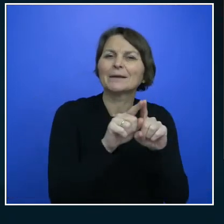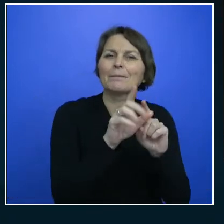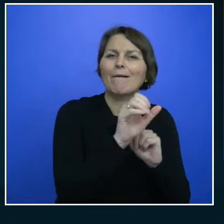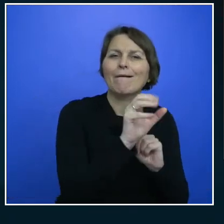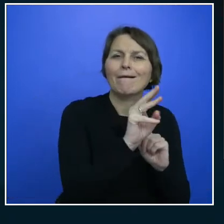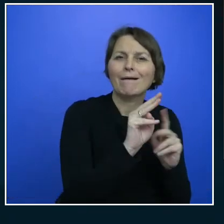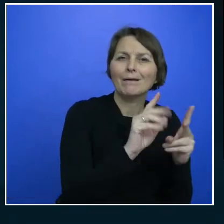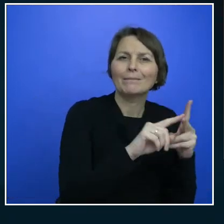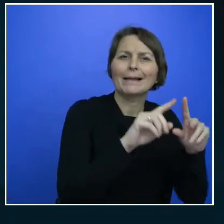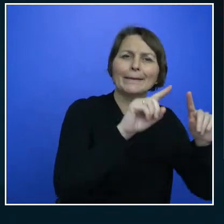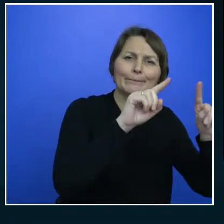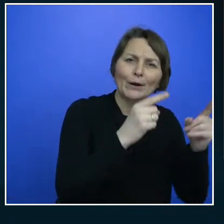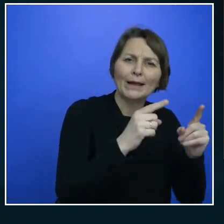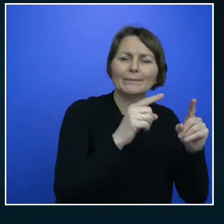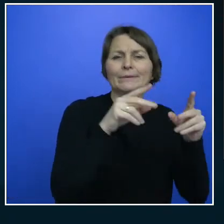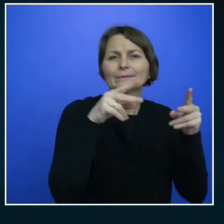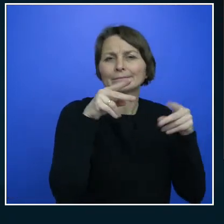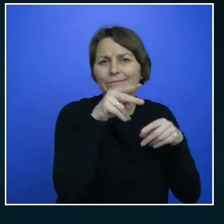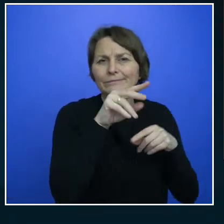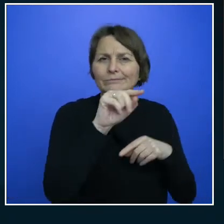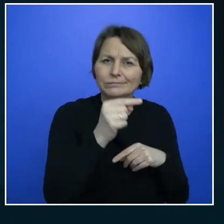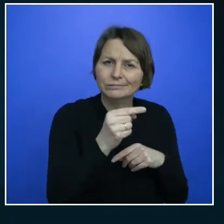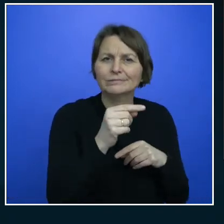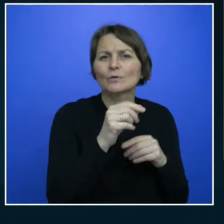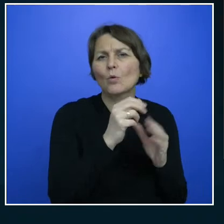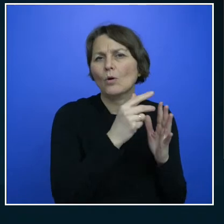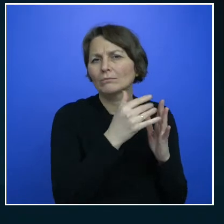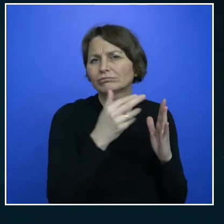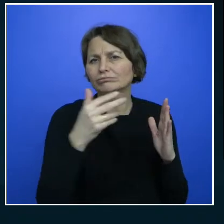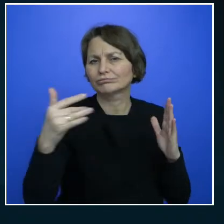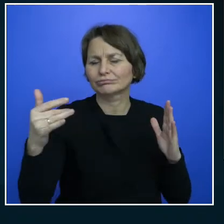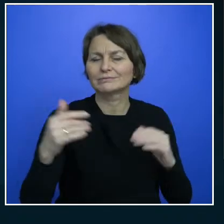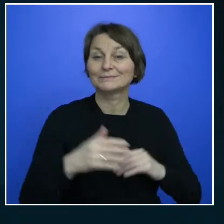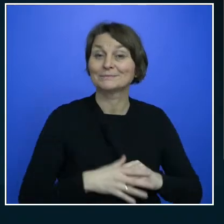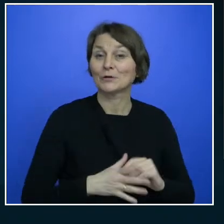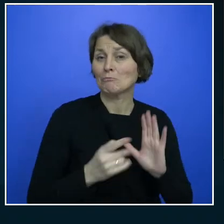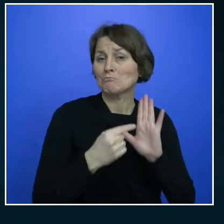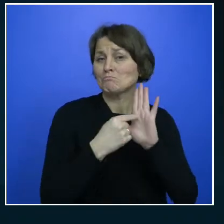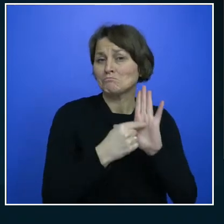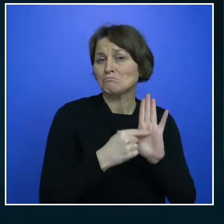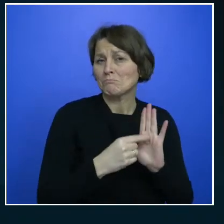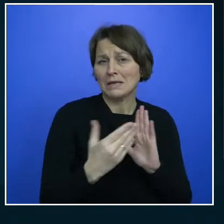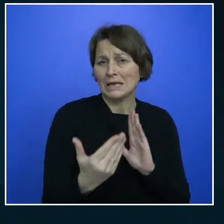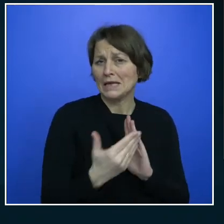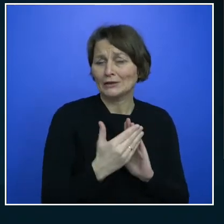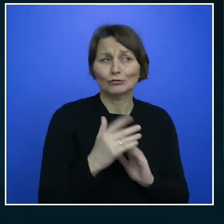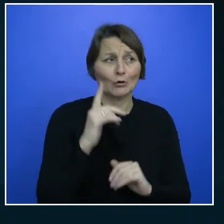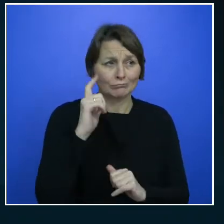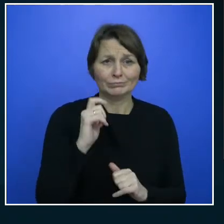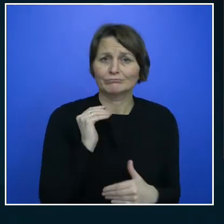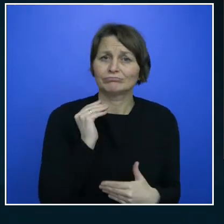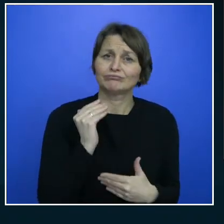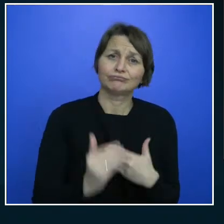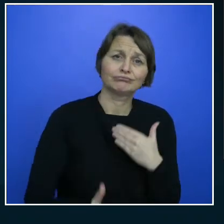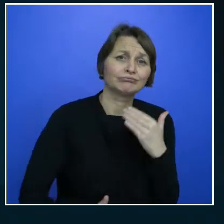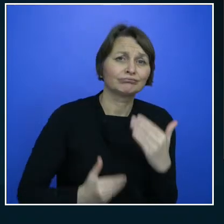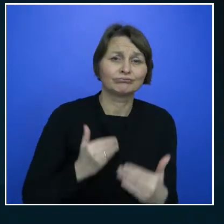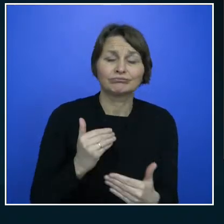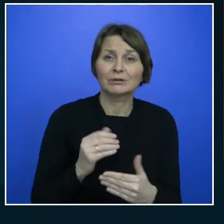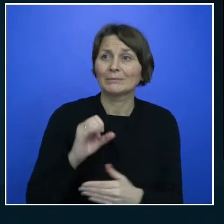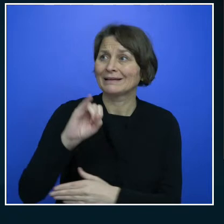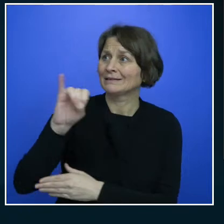commas and the semicolons going on. So just to give you an example of how easy it is to get started versus the JSON that we